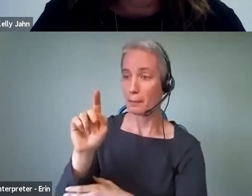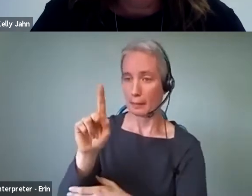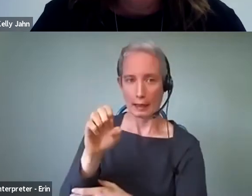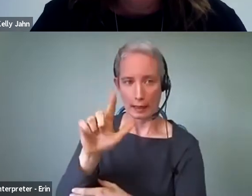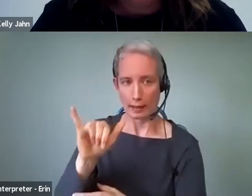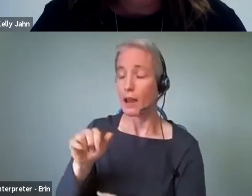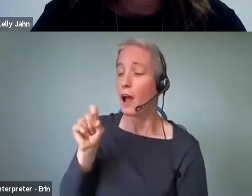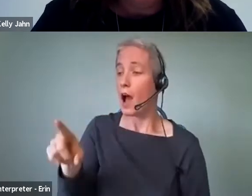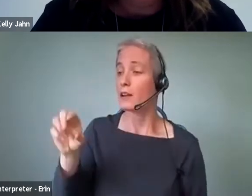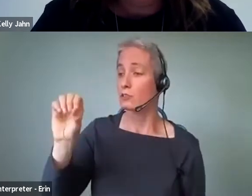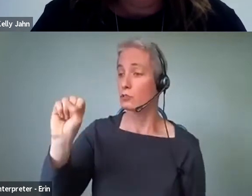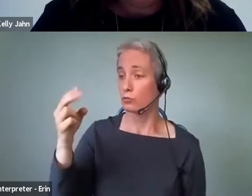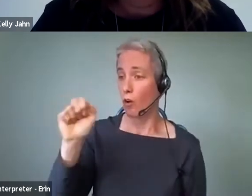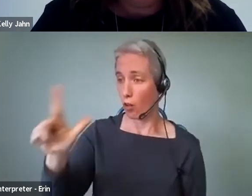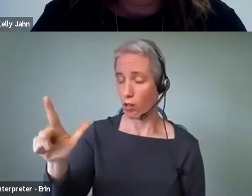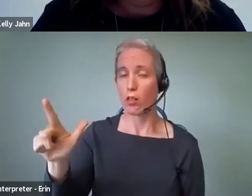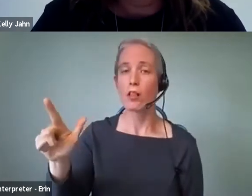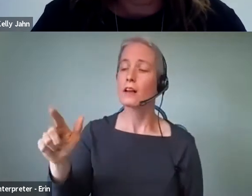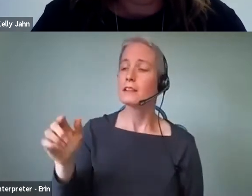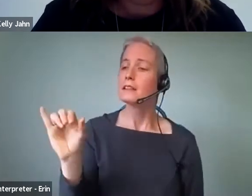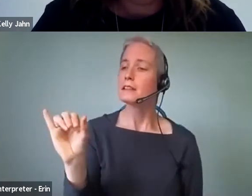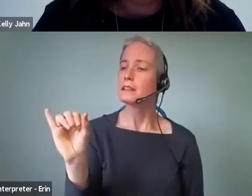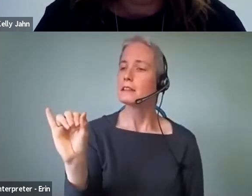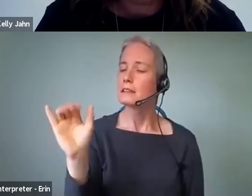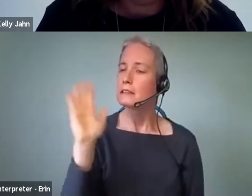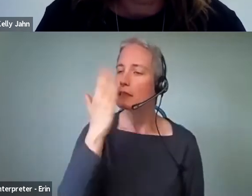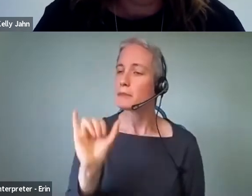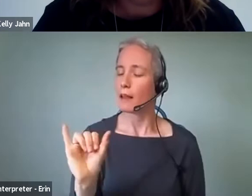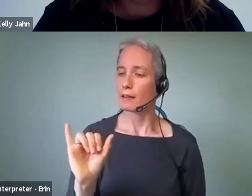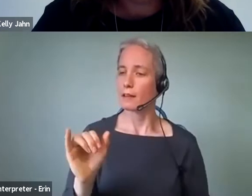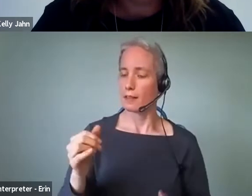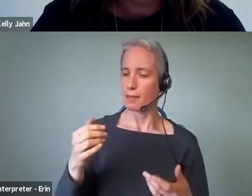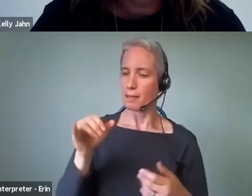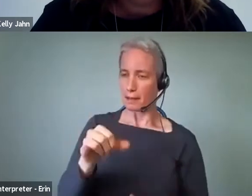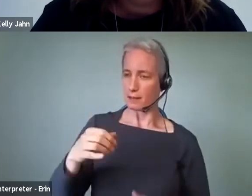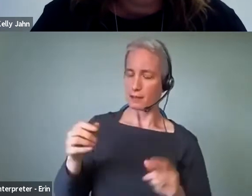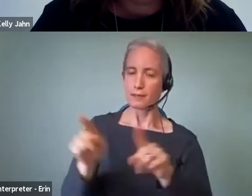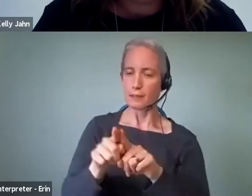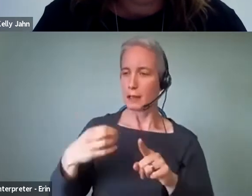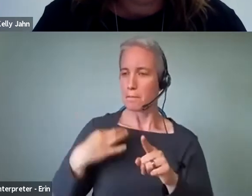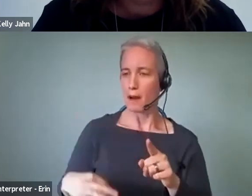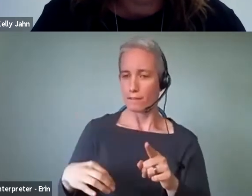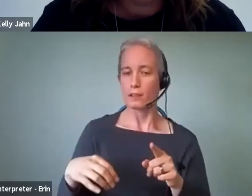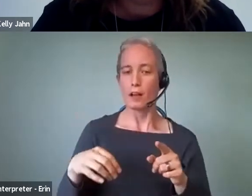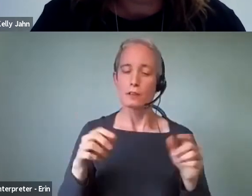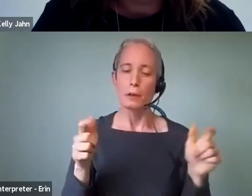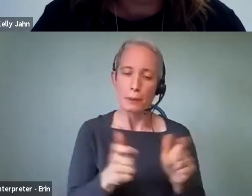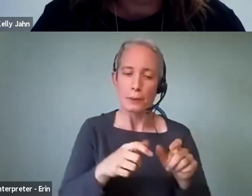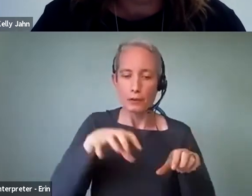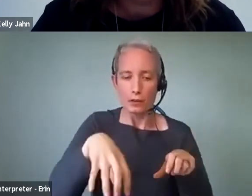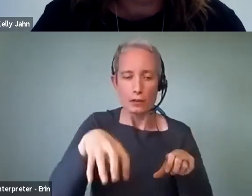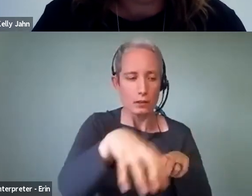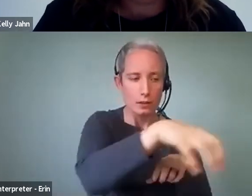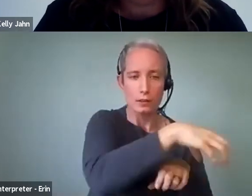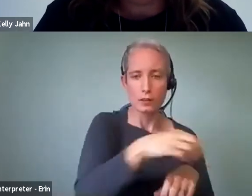it sounds like that would have the same benefits of working in smaller hubs. yes. It's working in co-working spaces